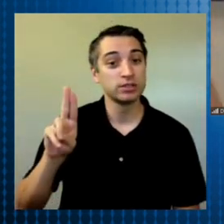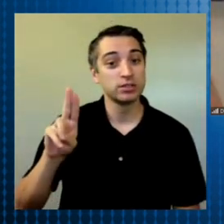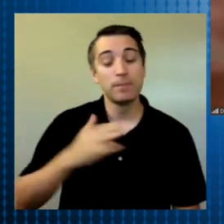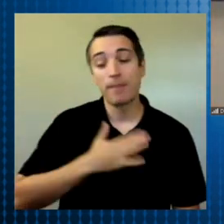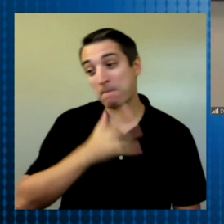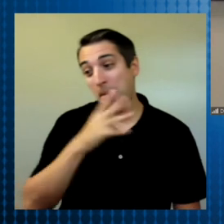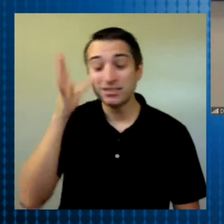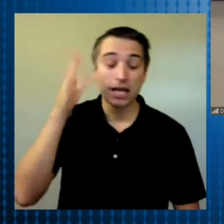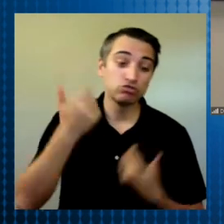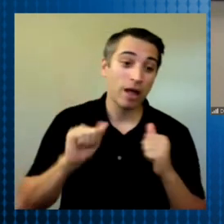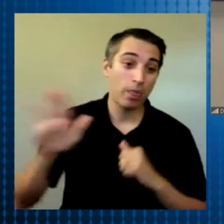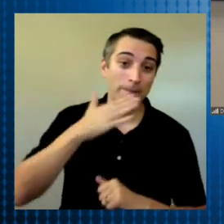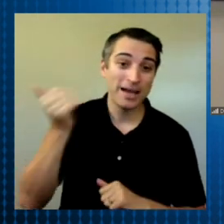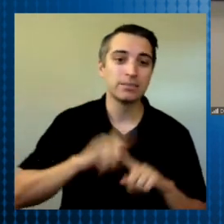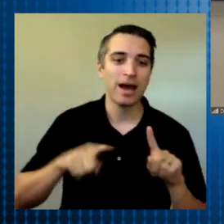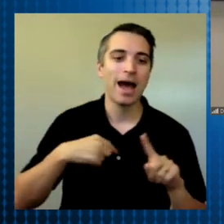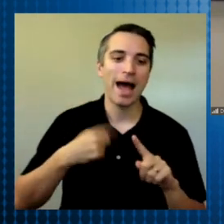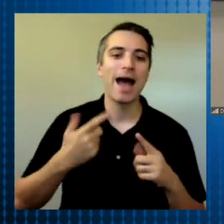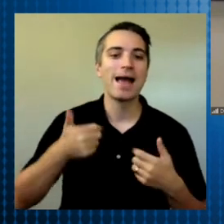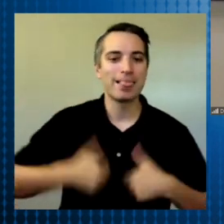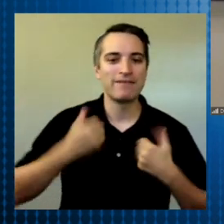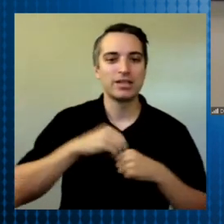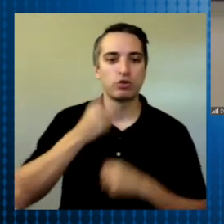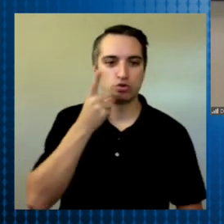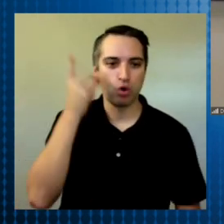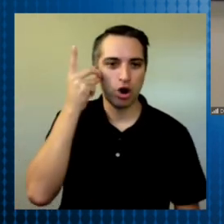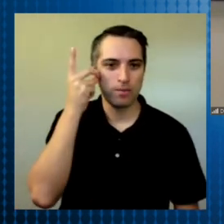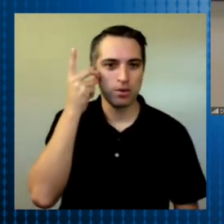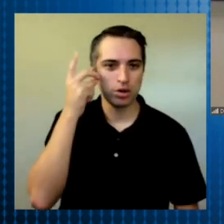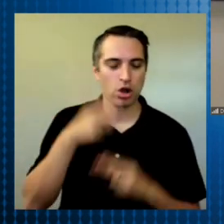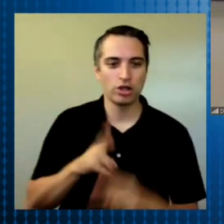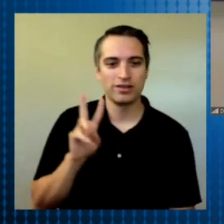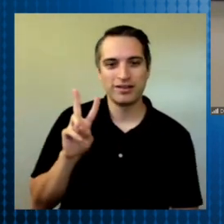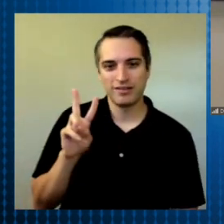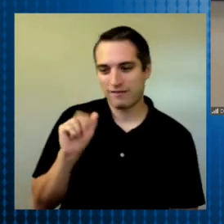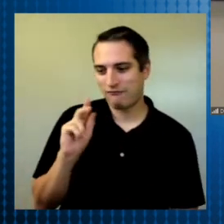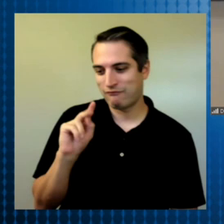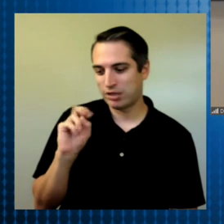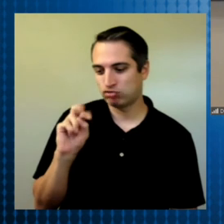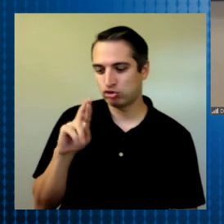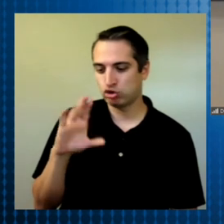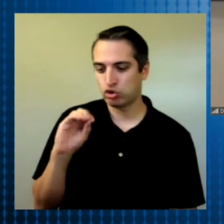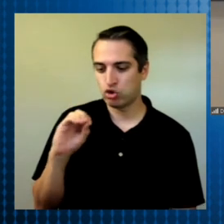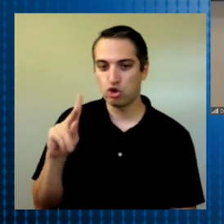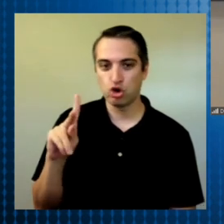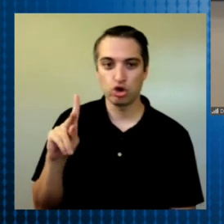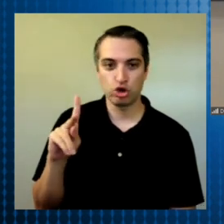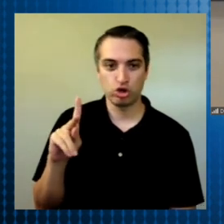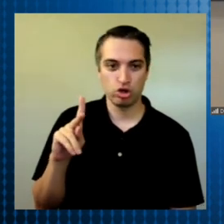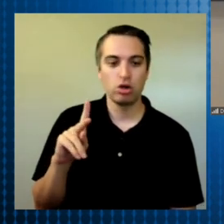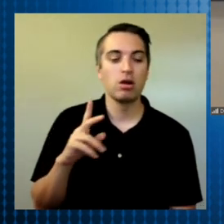could. But I wound up living in a dorm called Vandercook. We call it Hungry Hall, because there were no meals